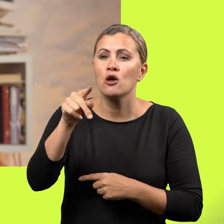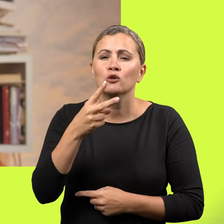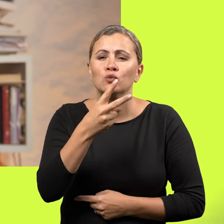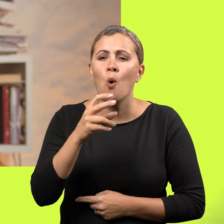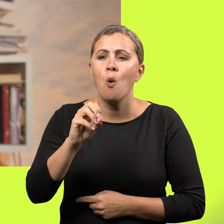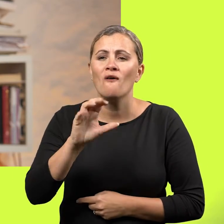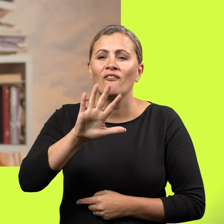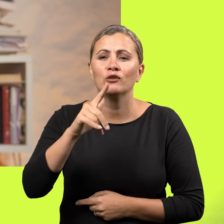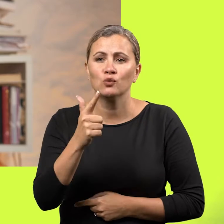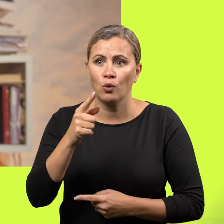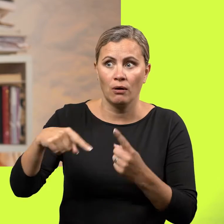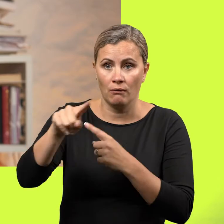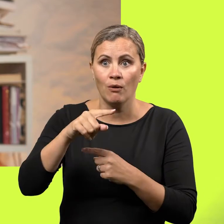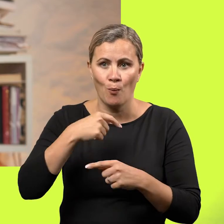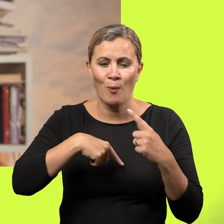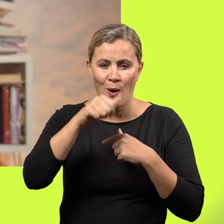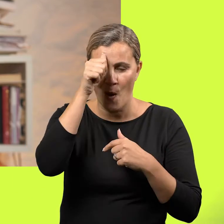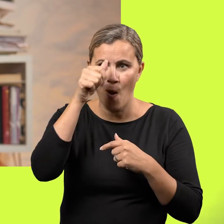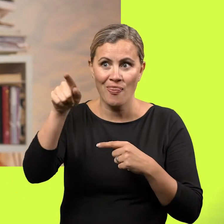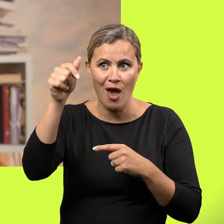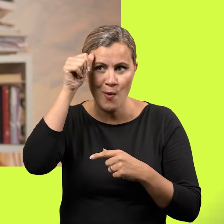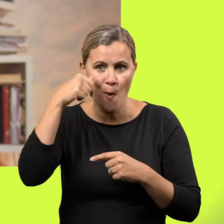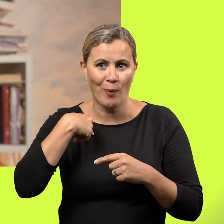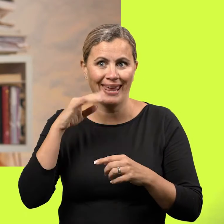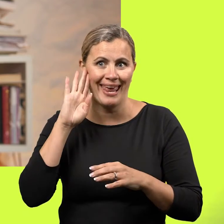2052 know we can hear them.